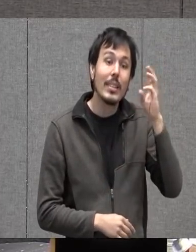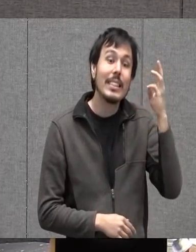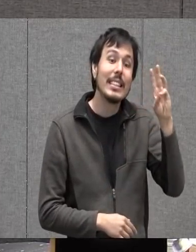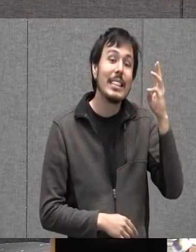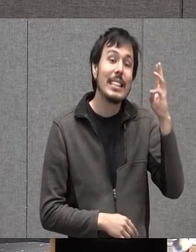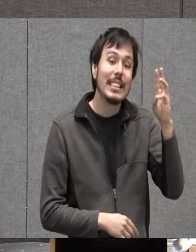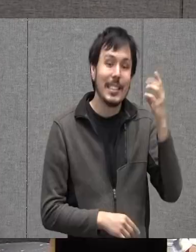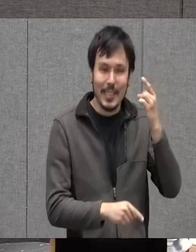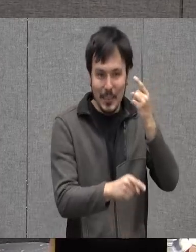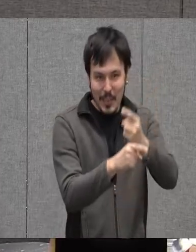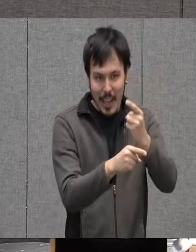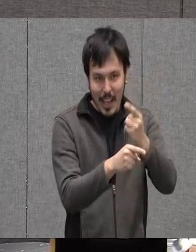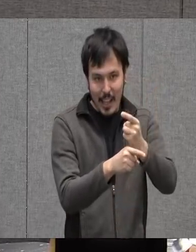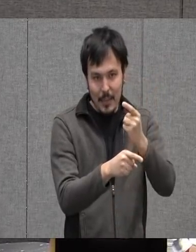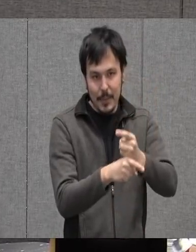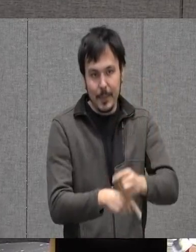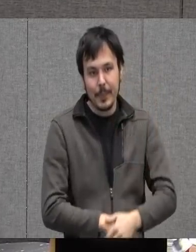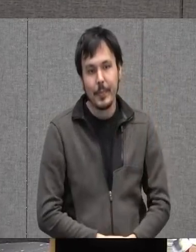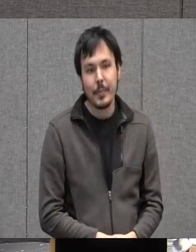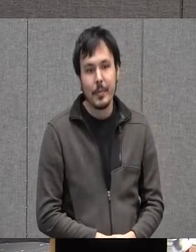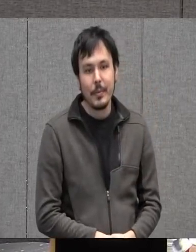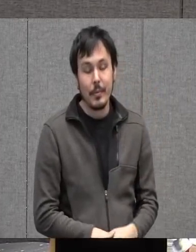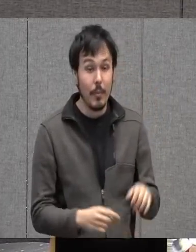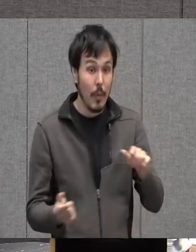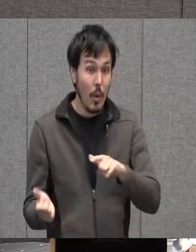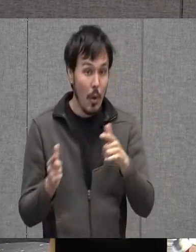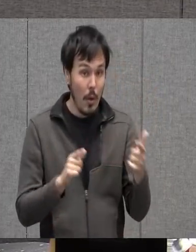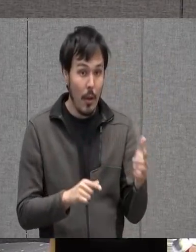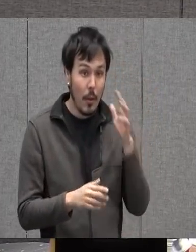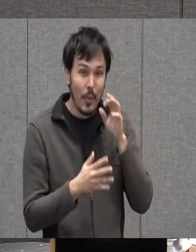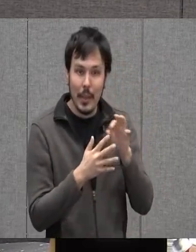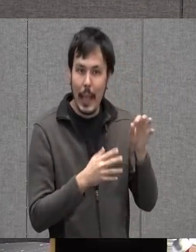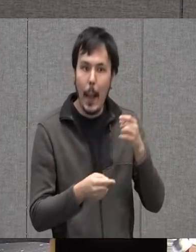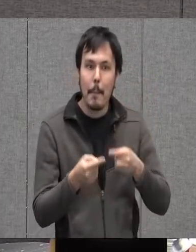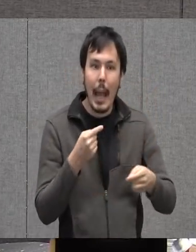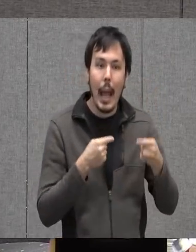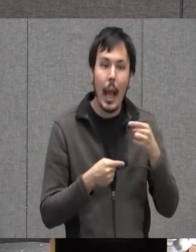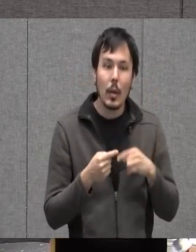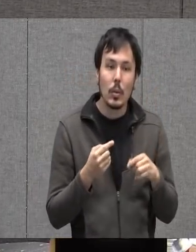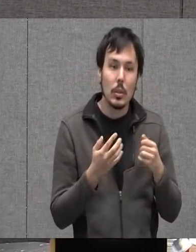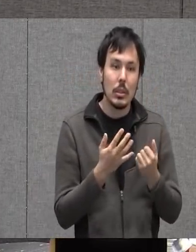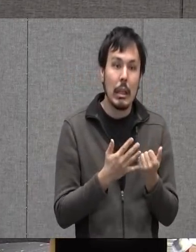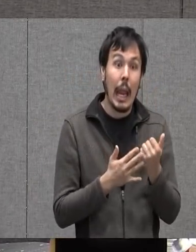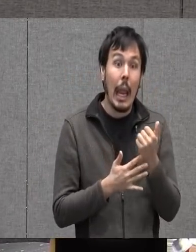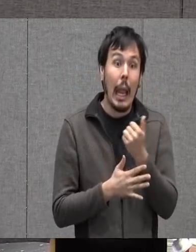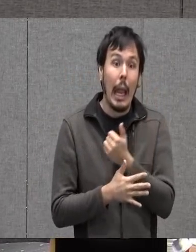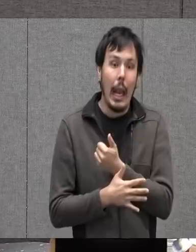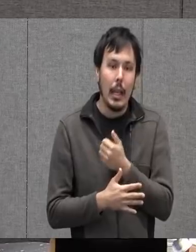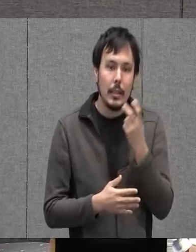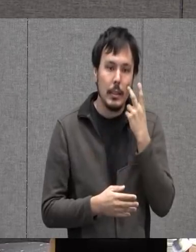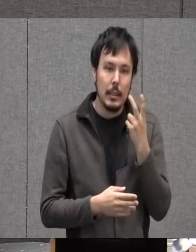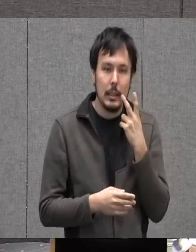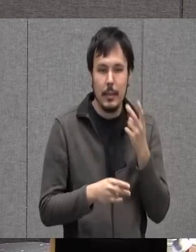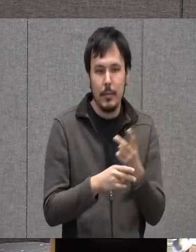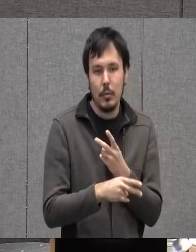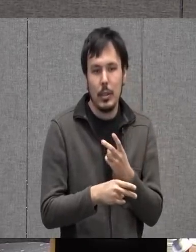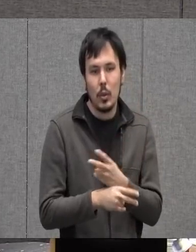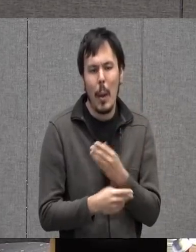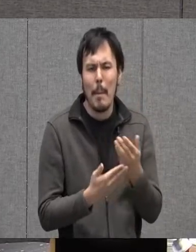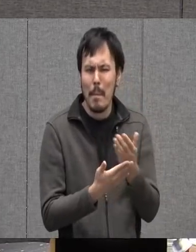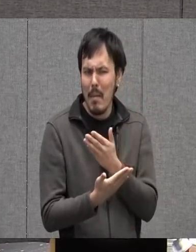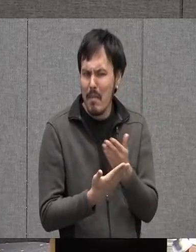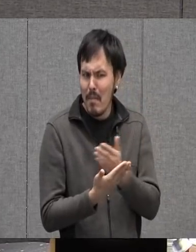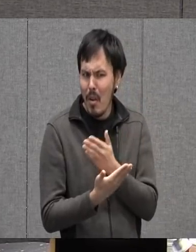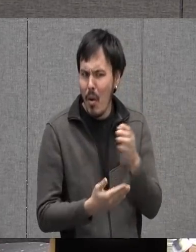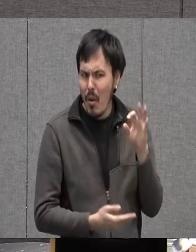116, yep. And then over here, we're gonna have to count backwards by tens to figure these out, right? What's